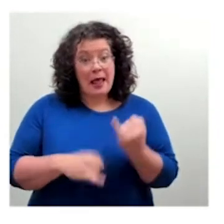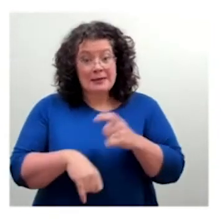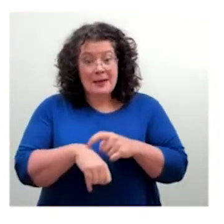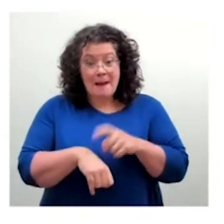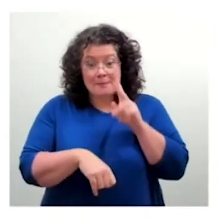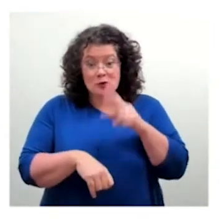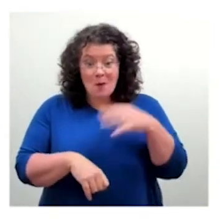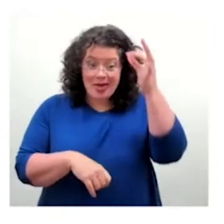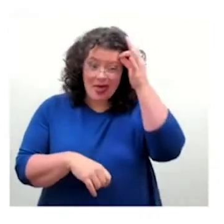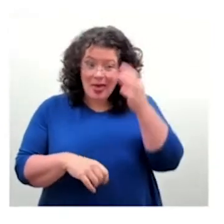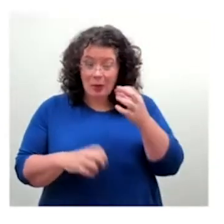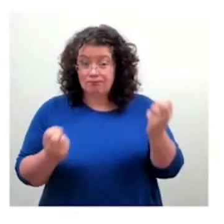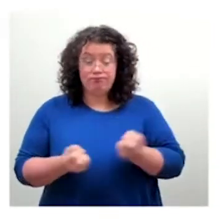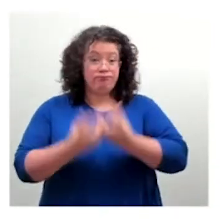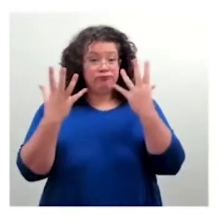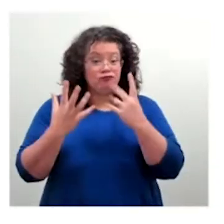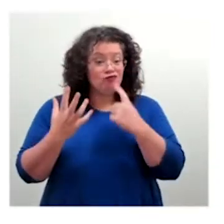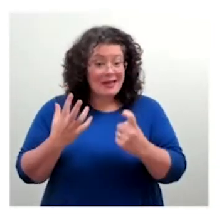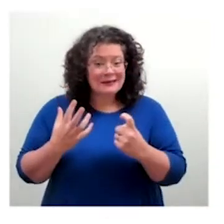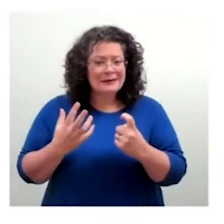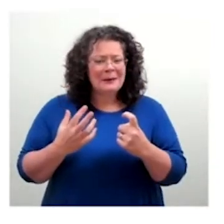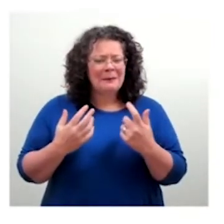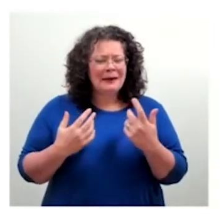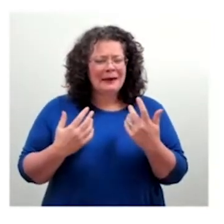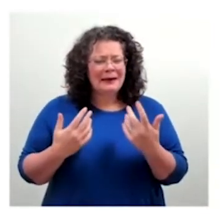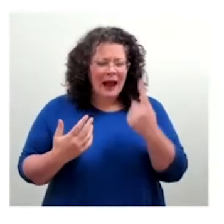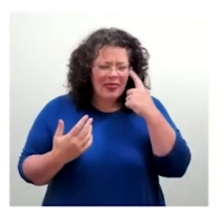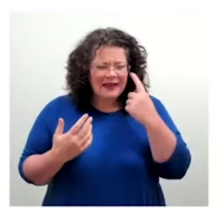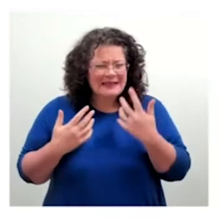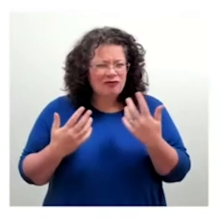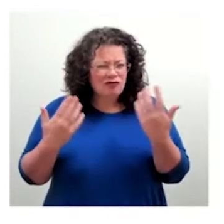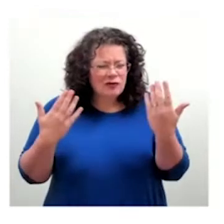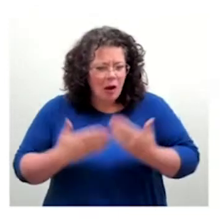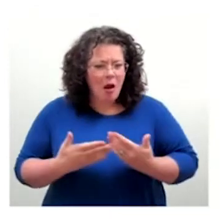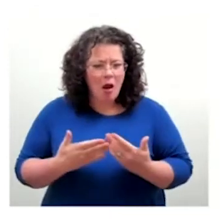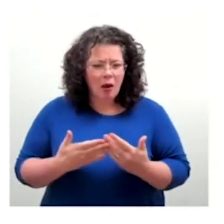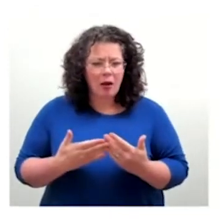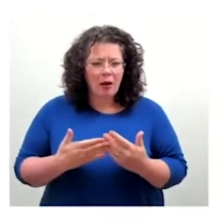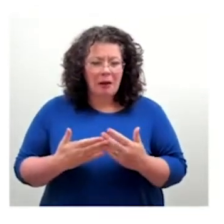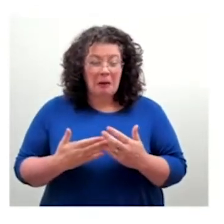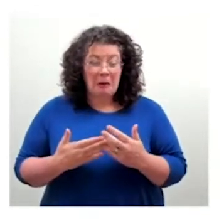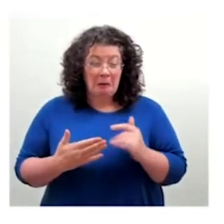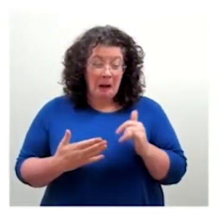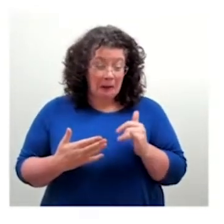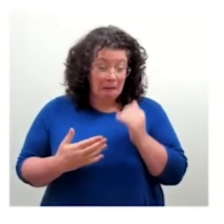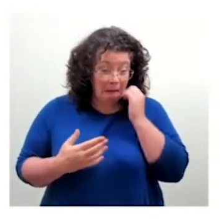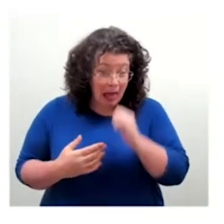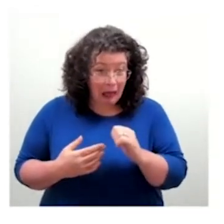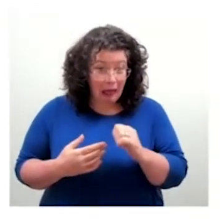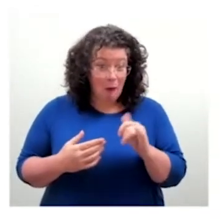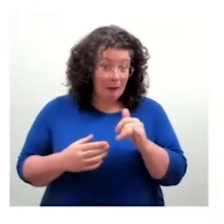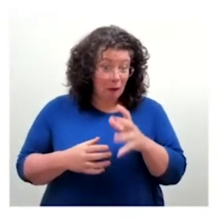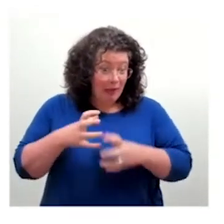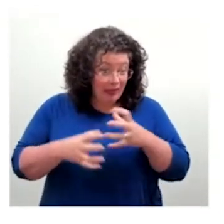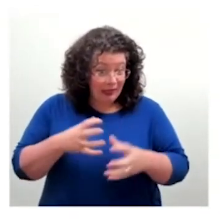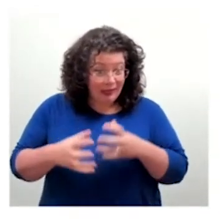ago it was that I last saw what I looked like. So I'm probably just like average looking. I don't know. And I don't know whether I got the memo about blue because I